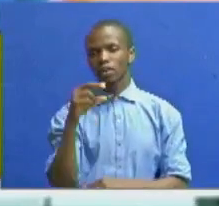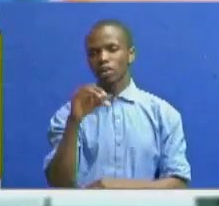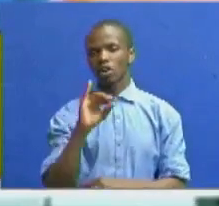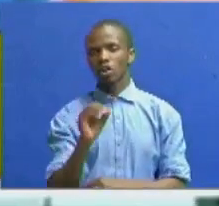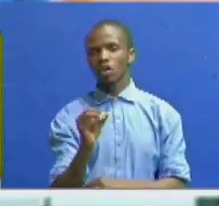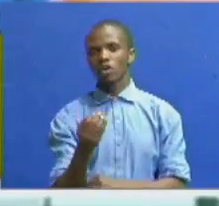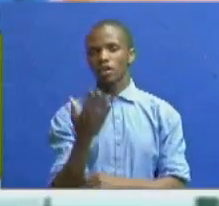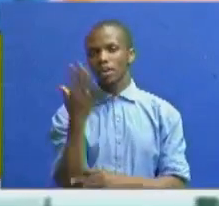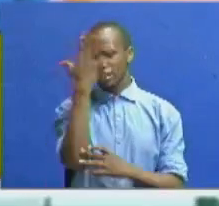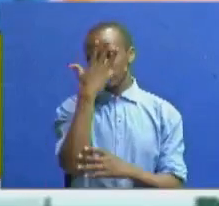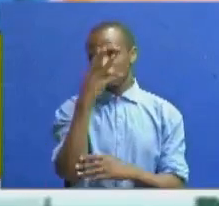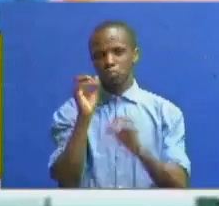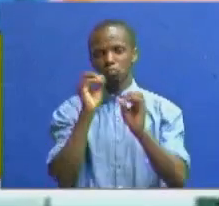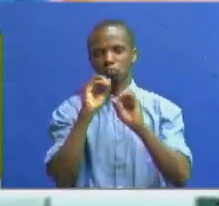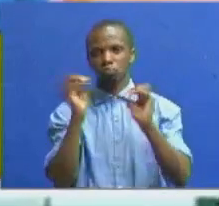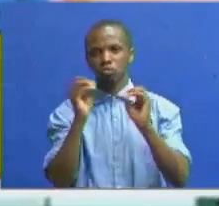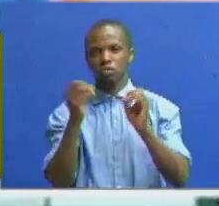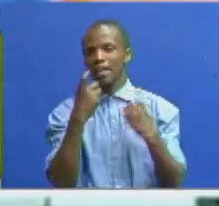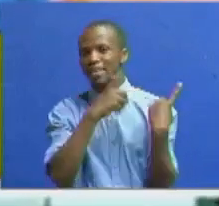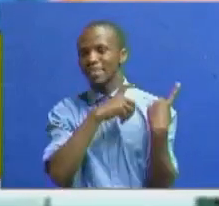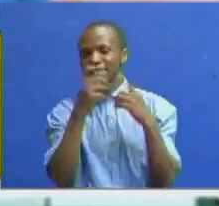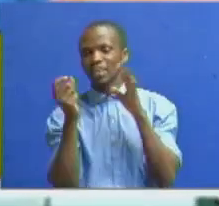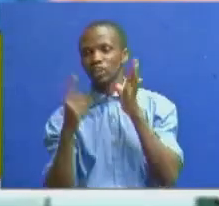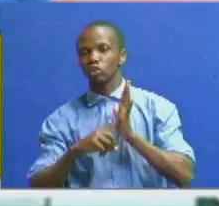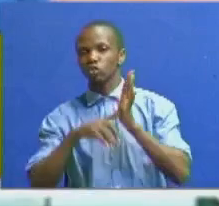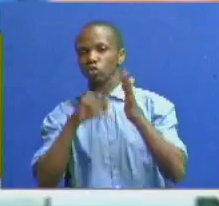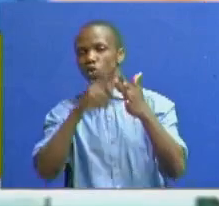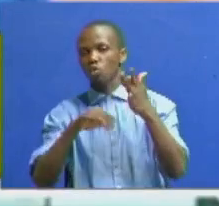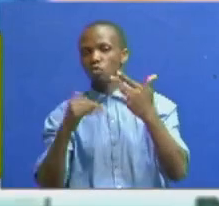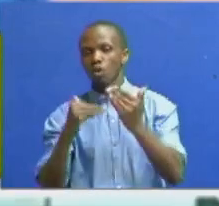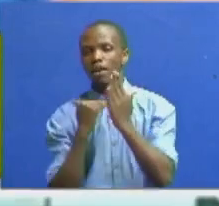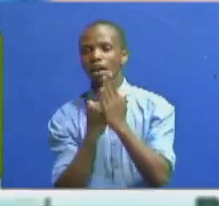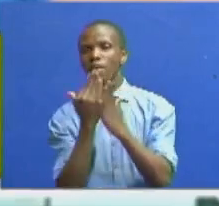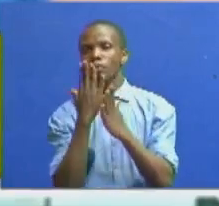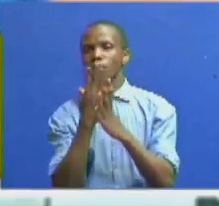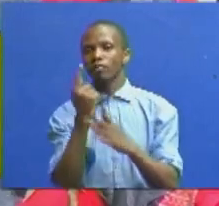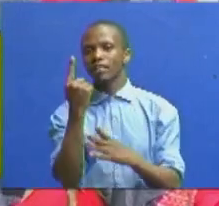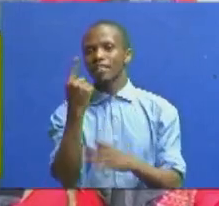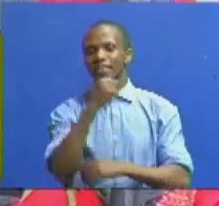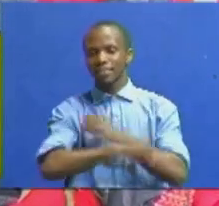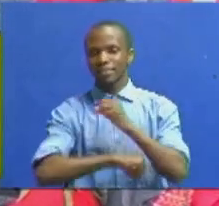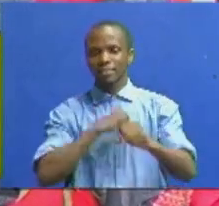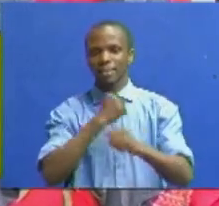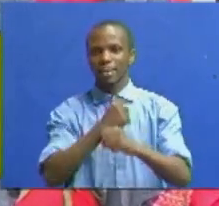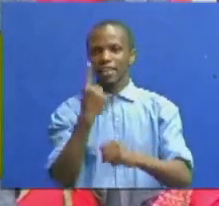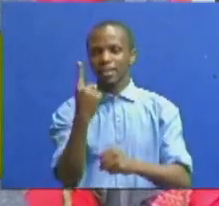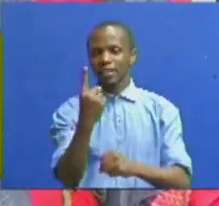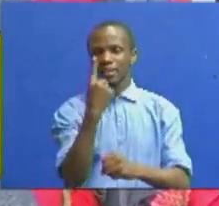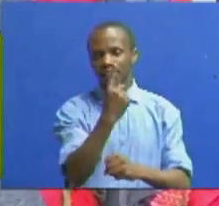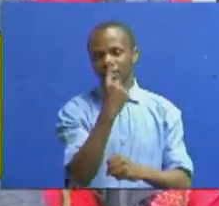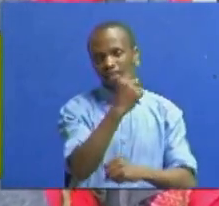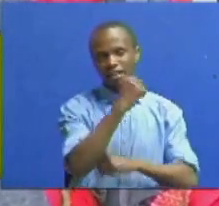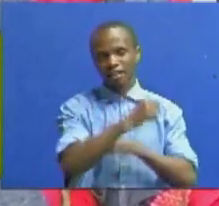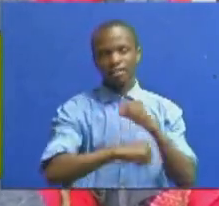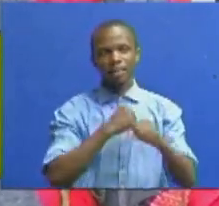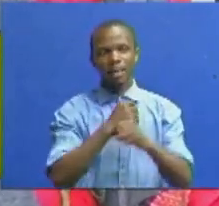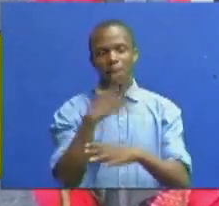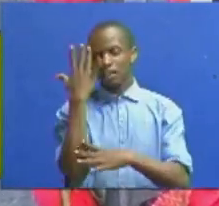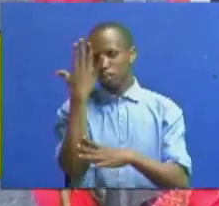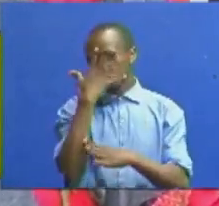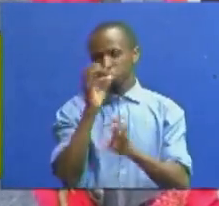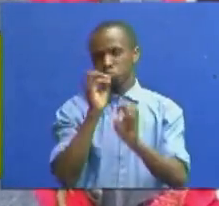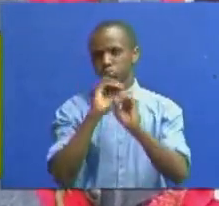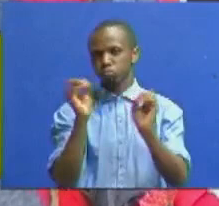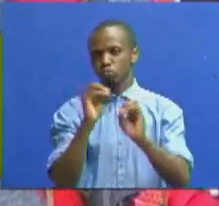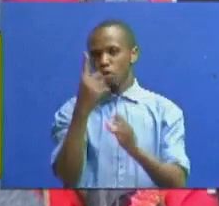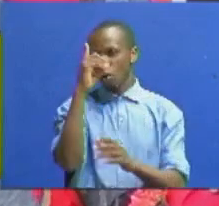being runners-up, since it shows they are improving each year by year. No, we are not disappointed.